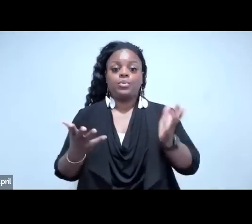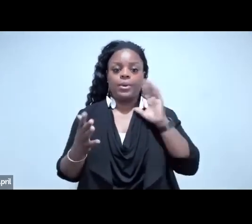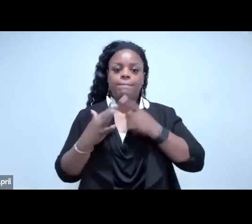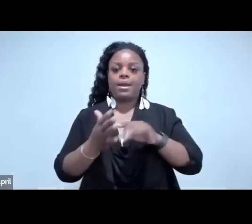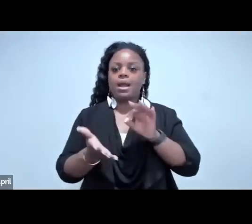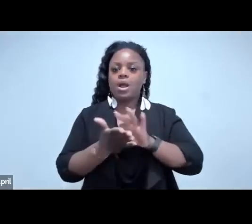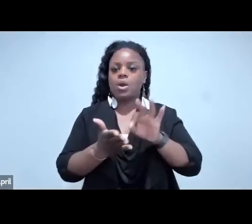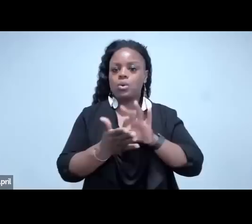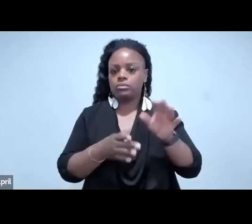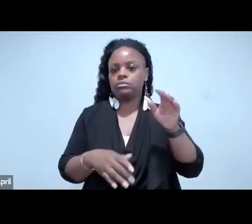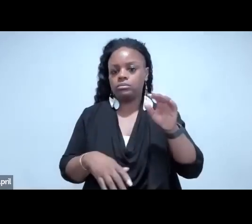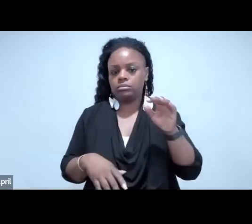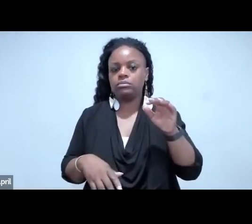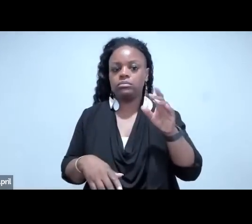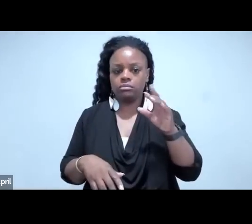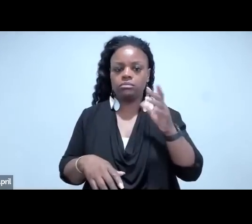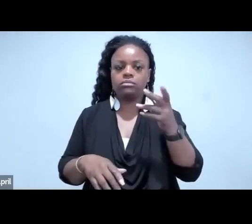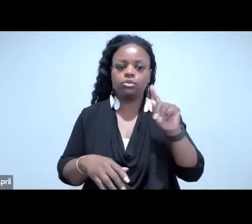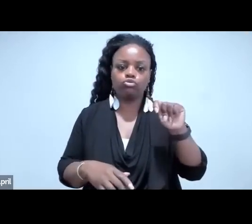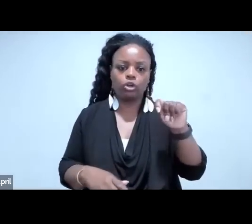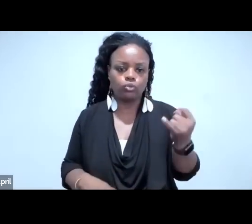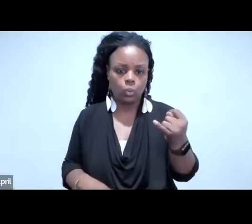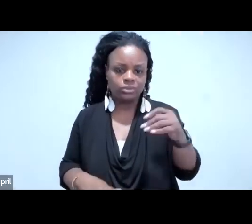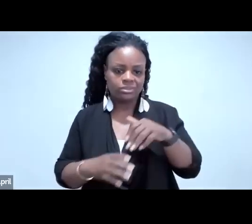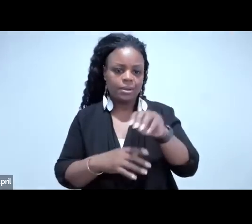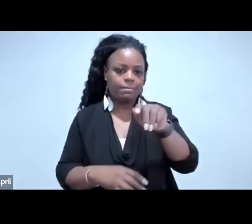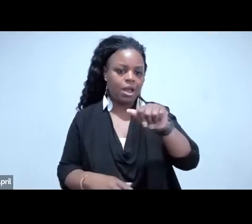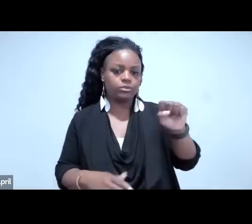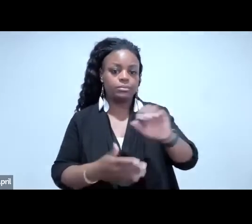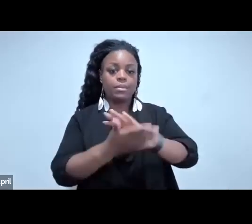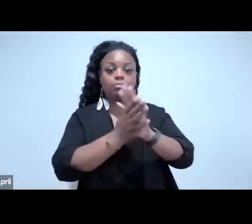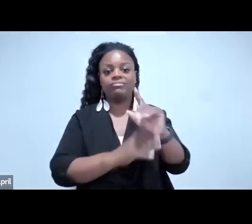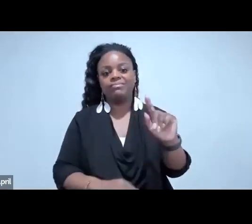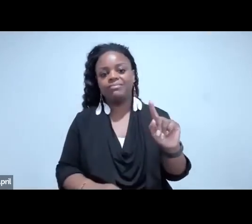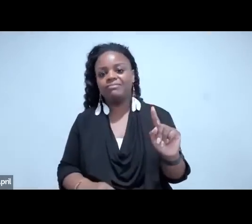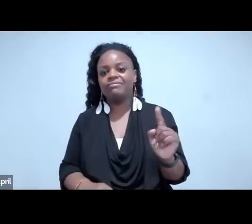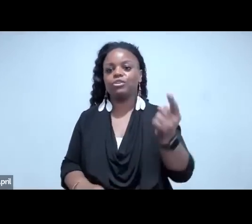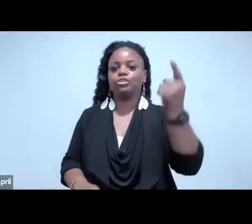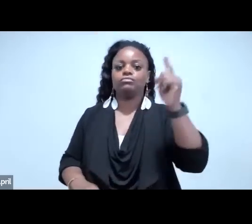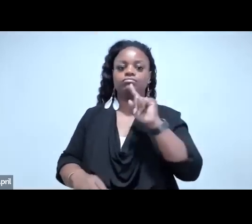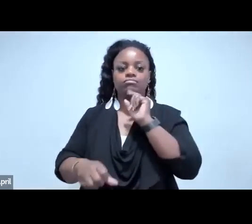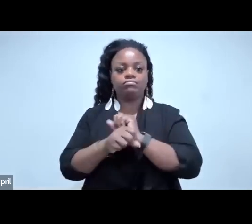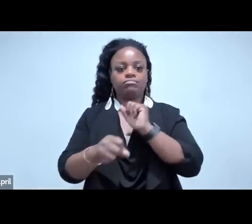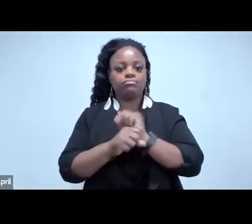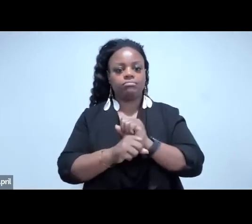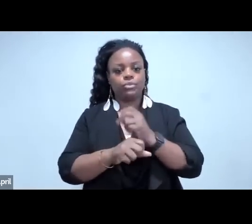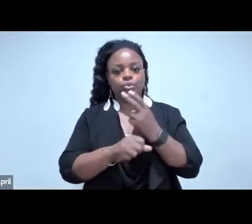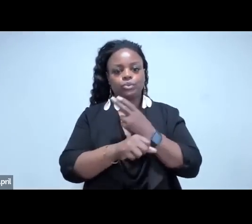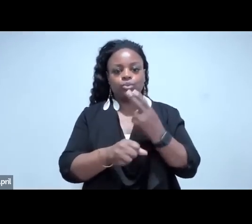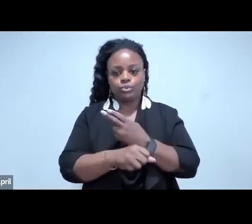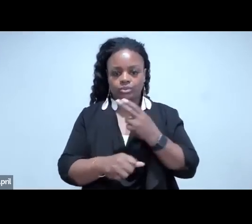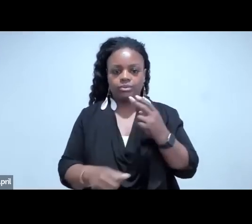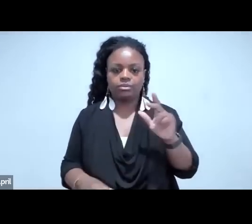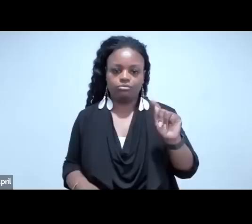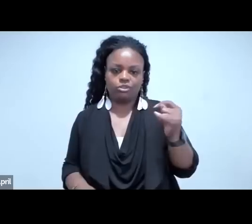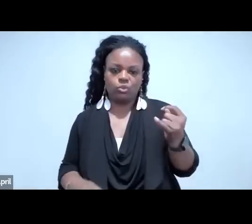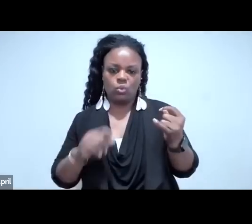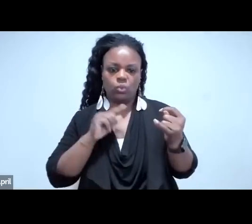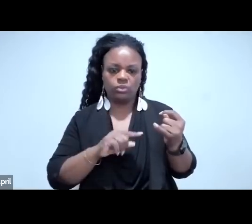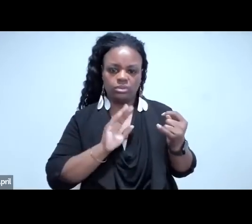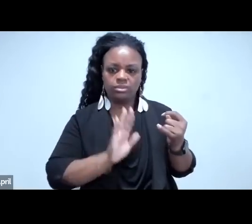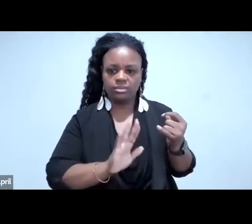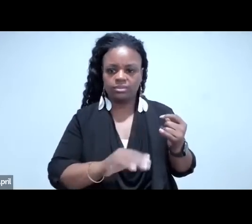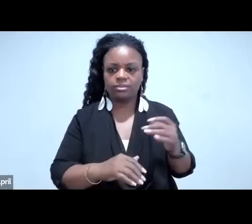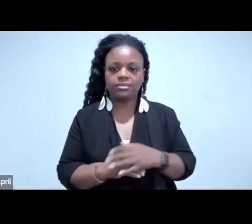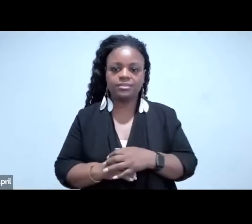first unionized Trader Joe's. Then there were the union wins at Activision and among 600 workers at the New York Times, plus all the